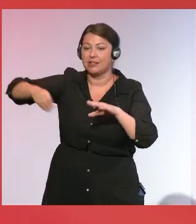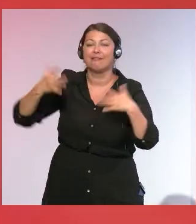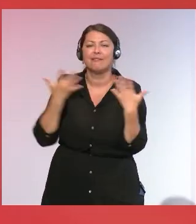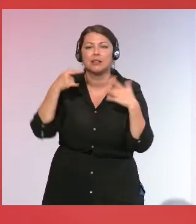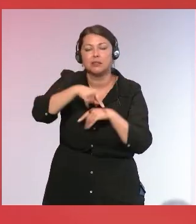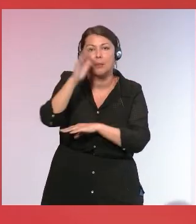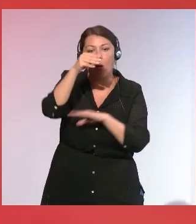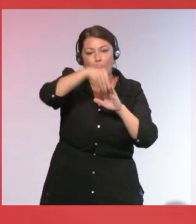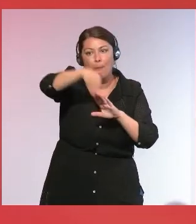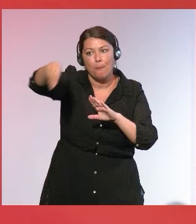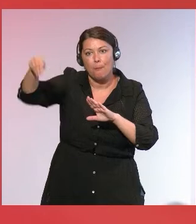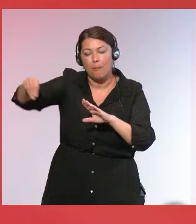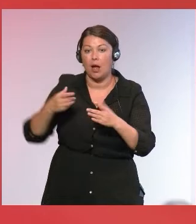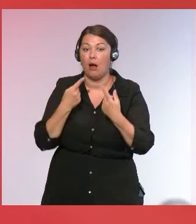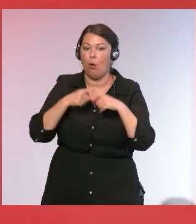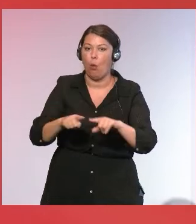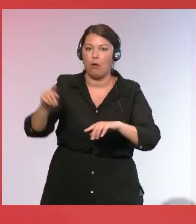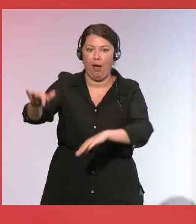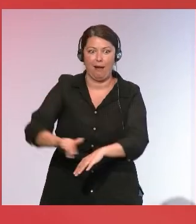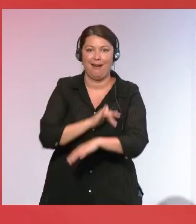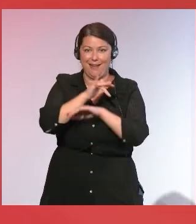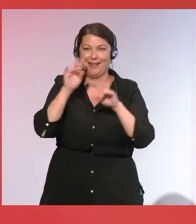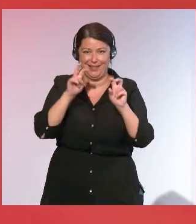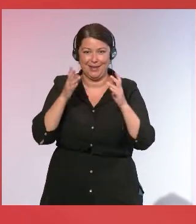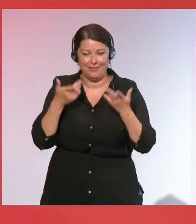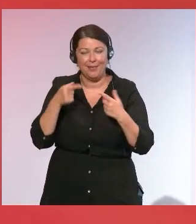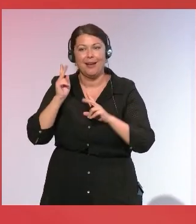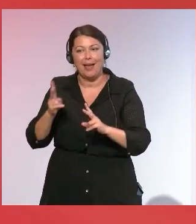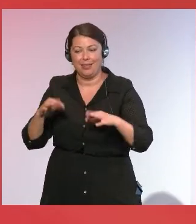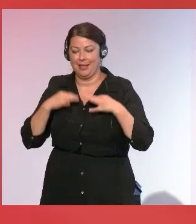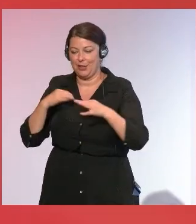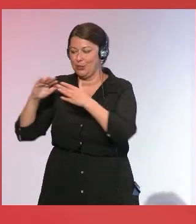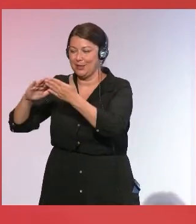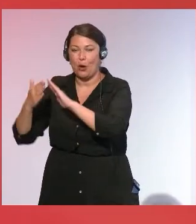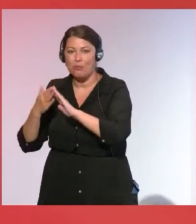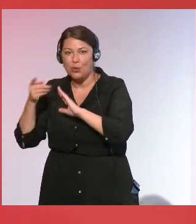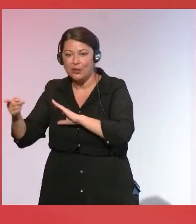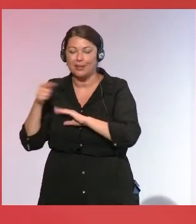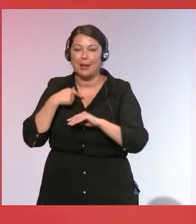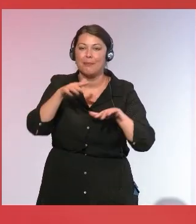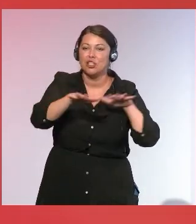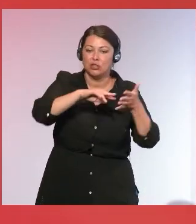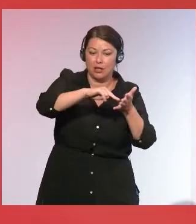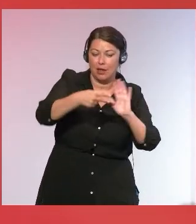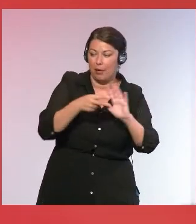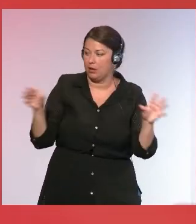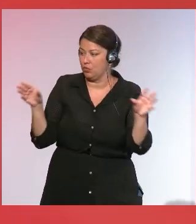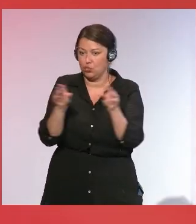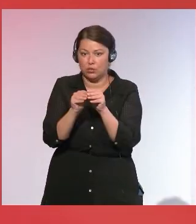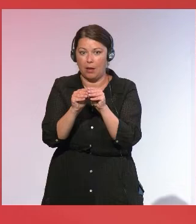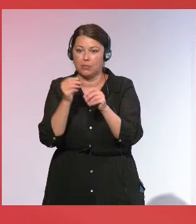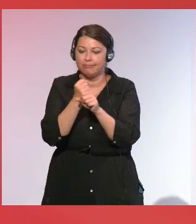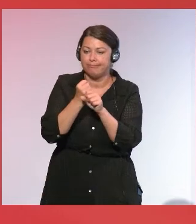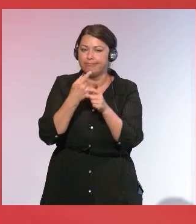health community can talk to urban planners and or the urban landscapers and make sure they're not planting allergenic